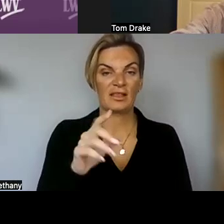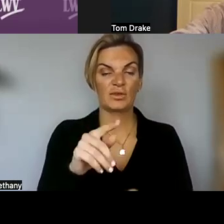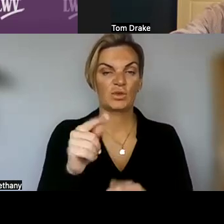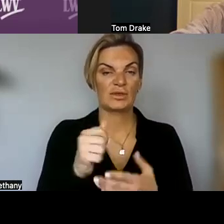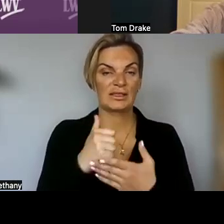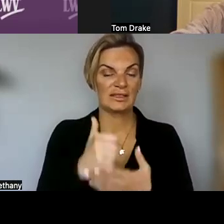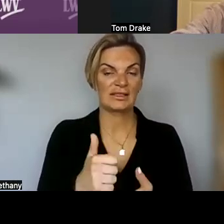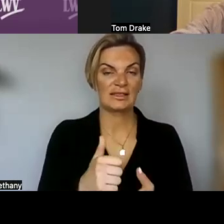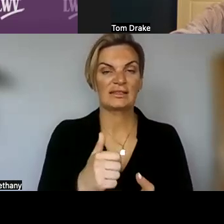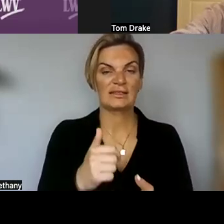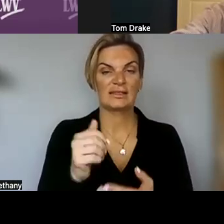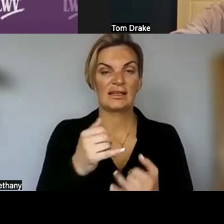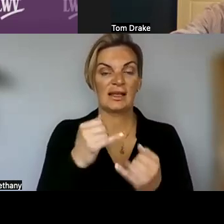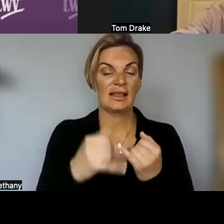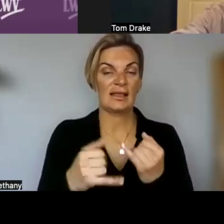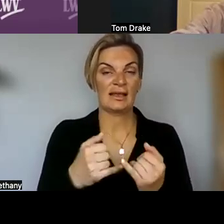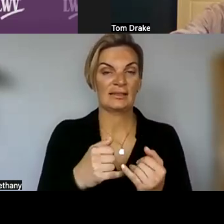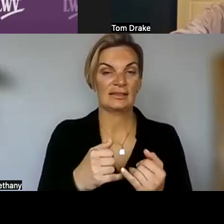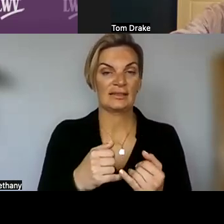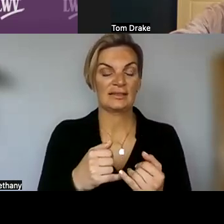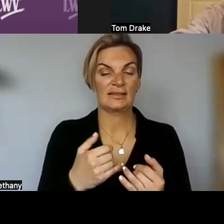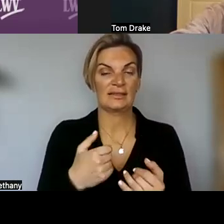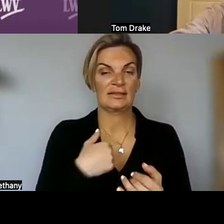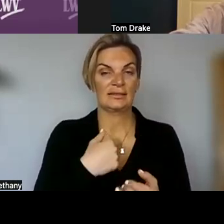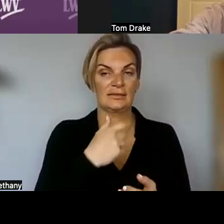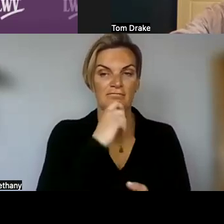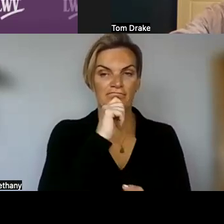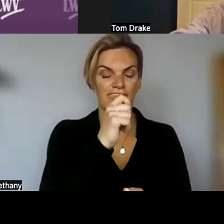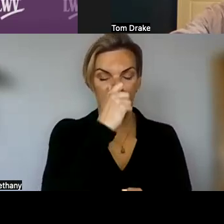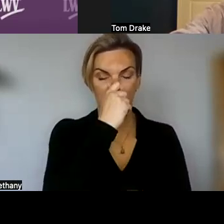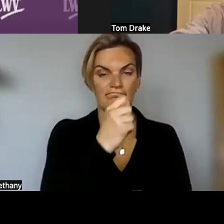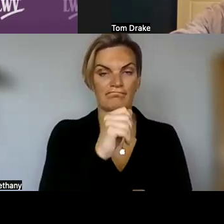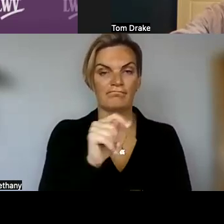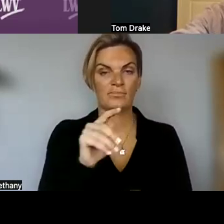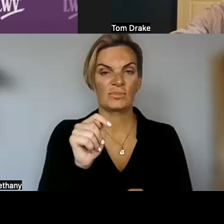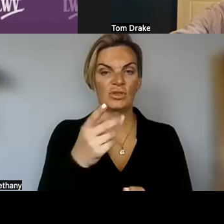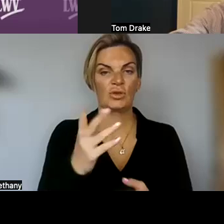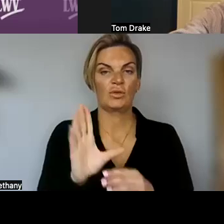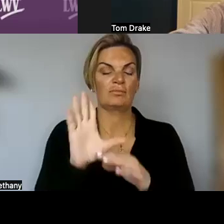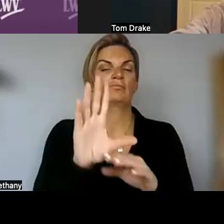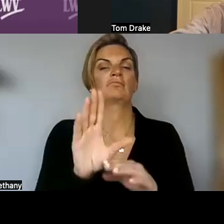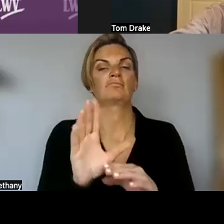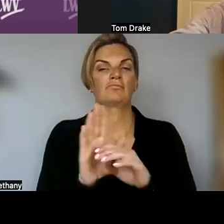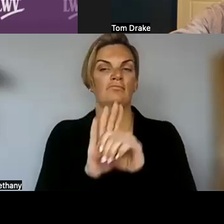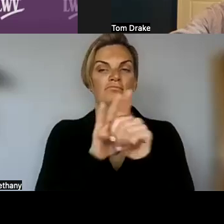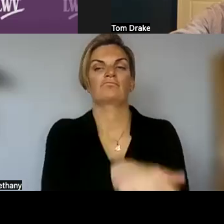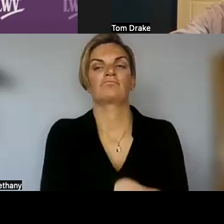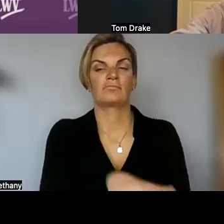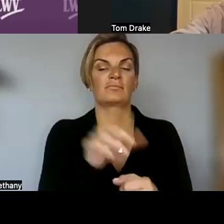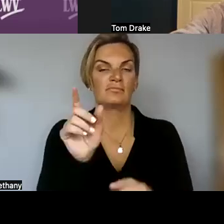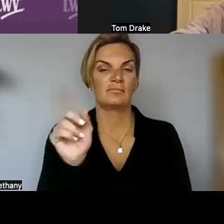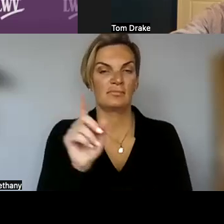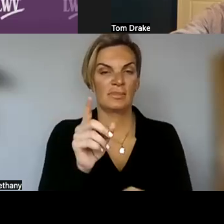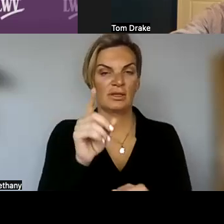areas. The last thing I would want to do ever is to step on the toes of another elected body within our village, including our superintendent, who I